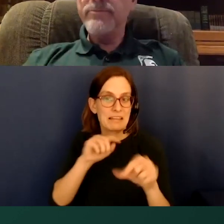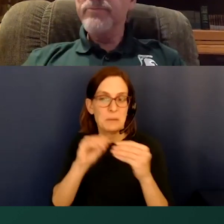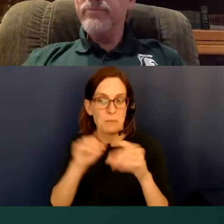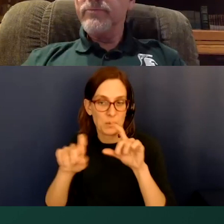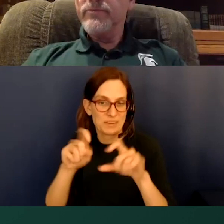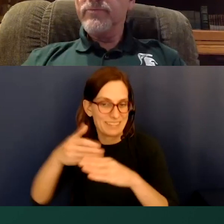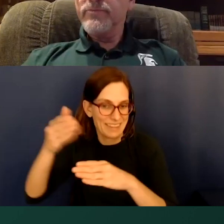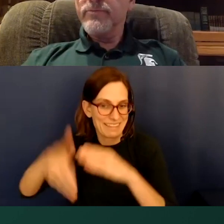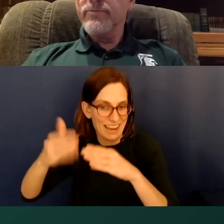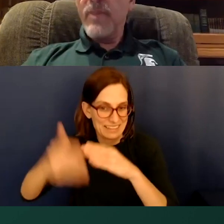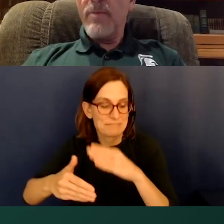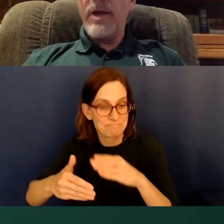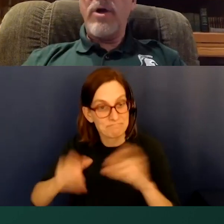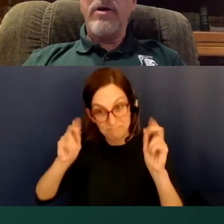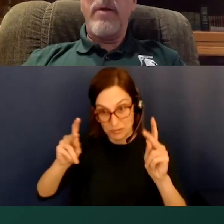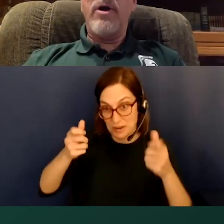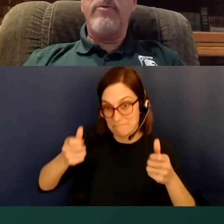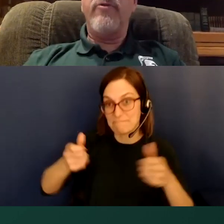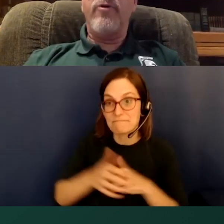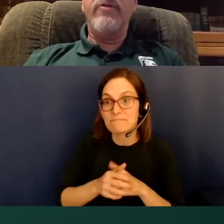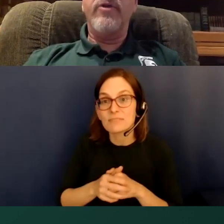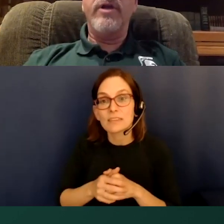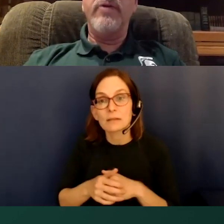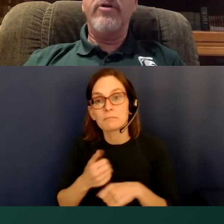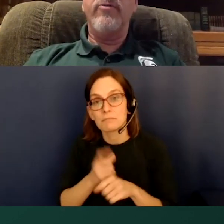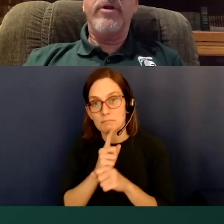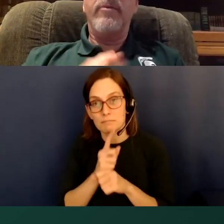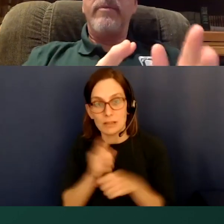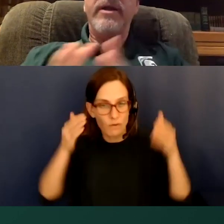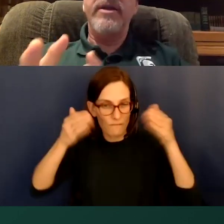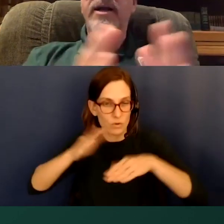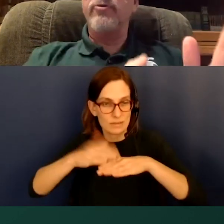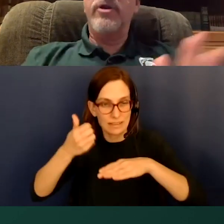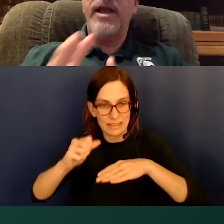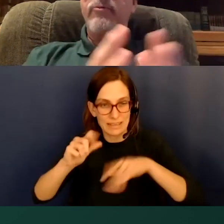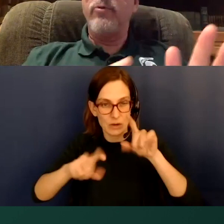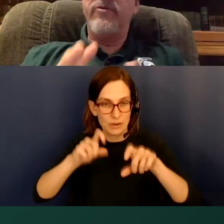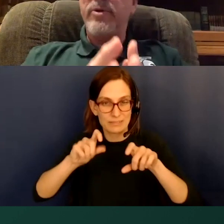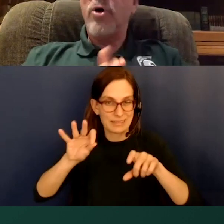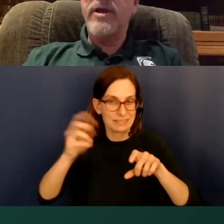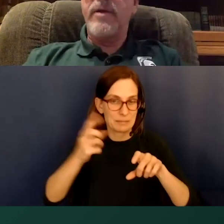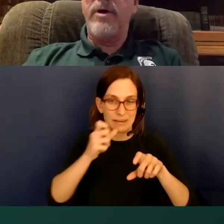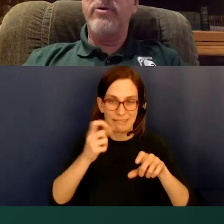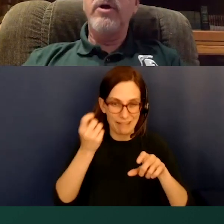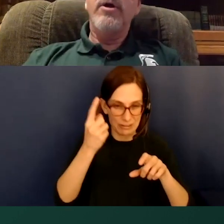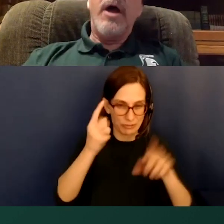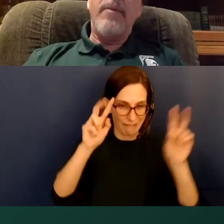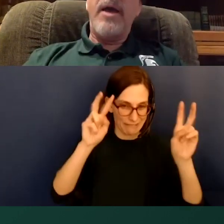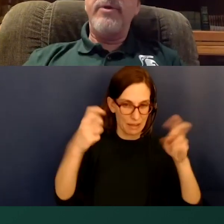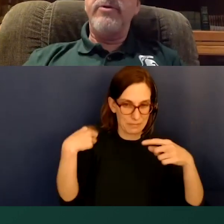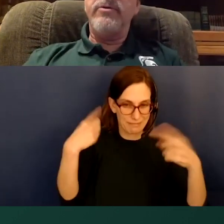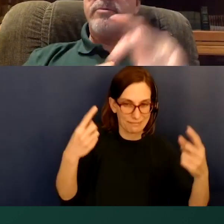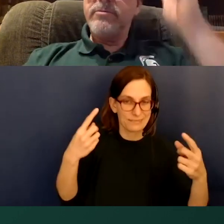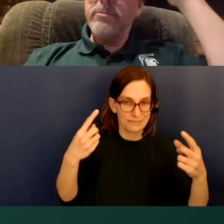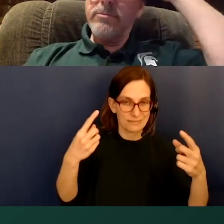end. Okay. But I think I want to focus if there's any questions where somebody might not understand what we've been talking about, I'm